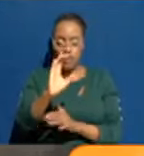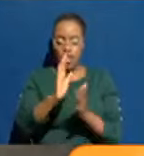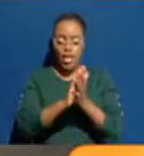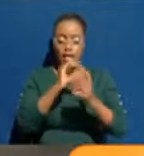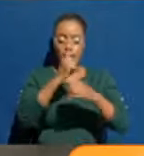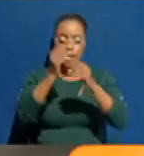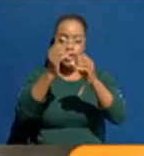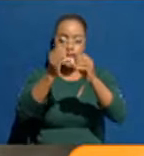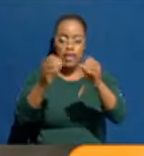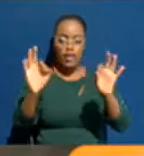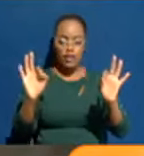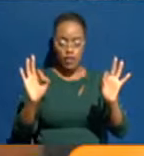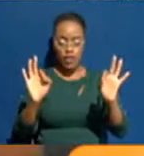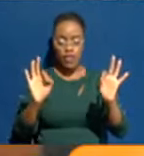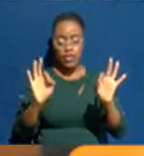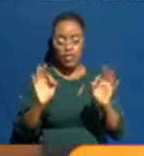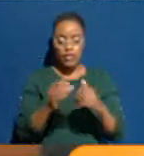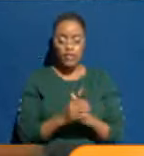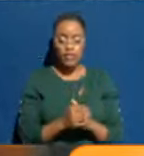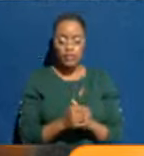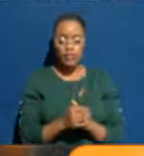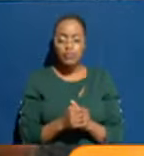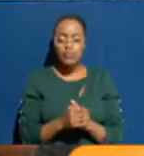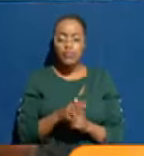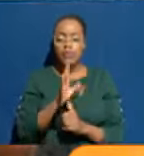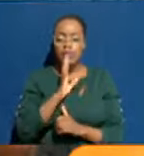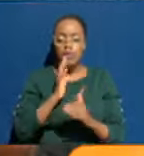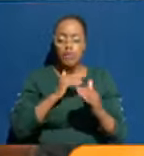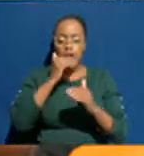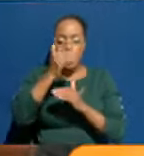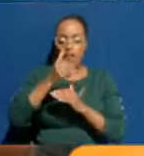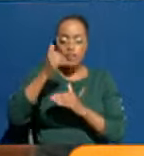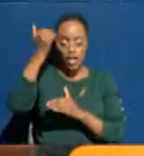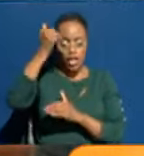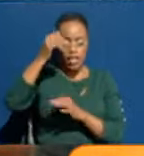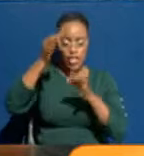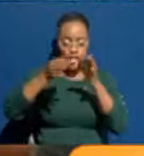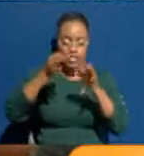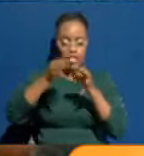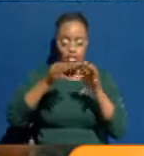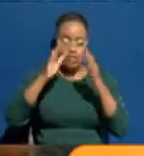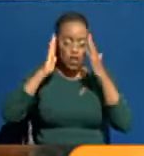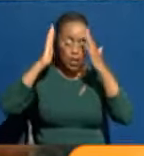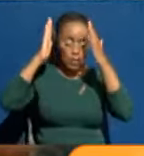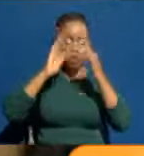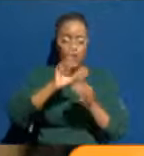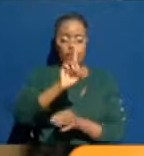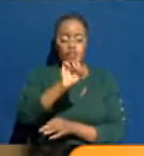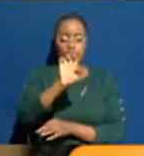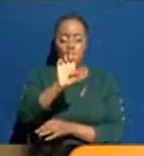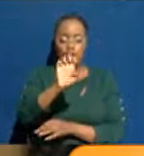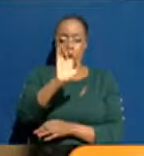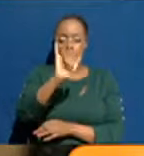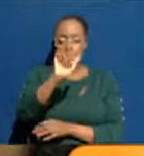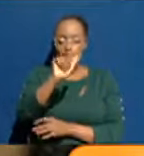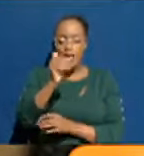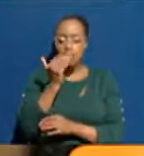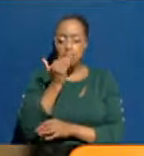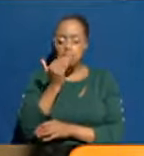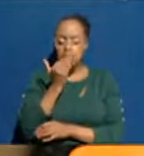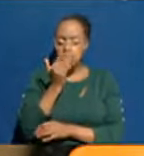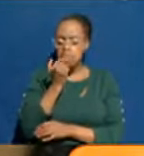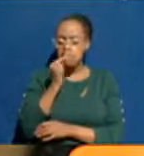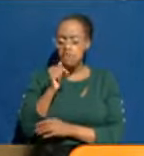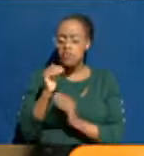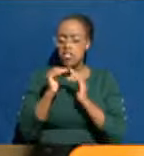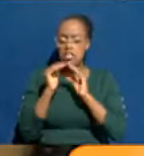free unless otherwise held back. Speaking after the judgment, Bishop Deya thanked the court for what he said was a fair